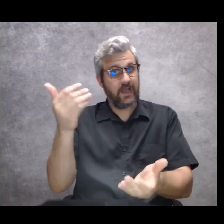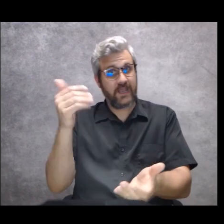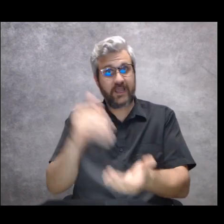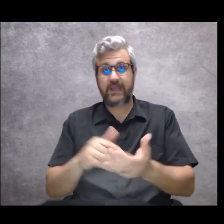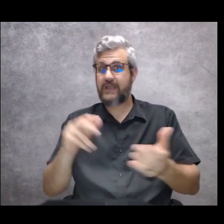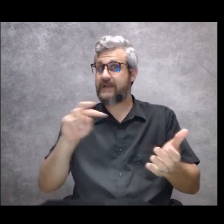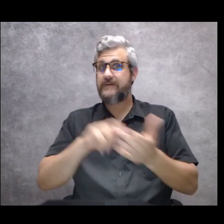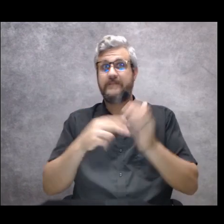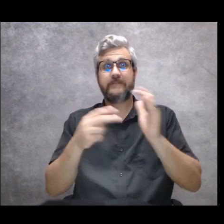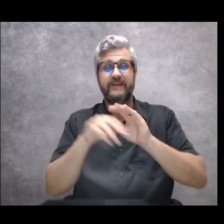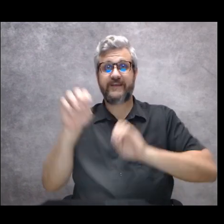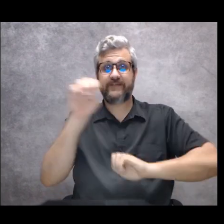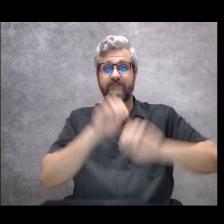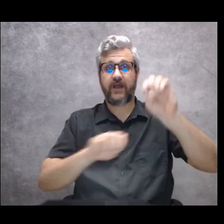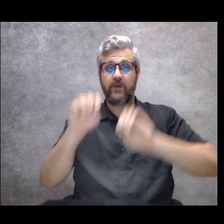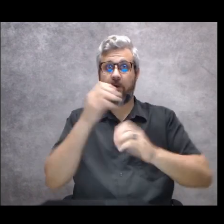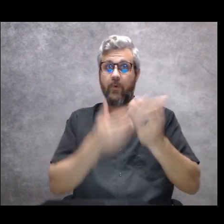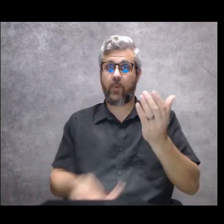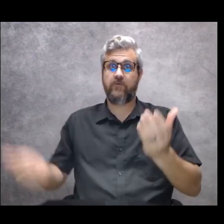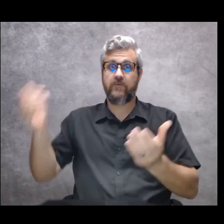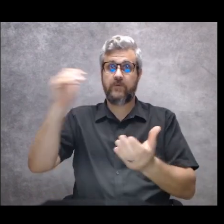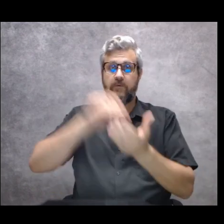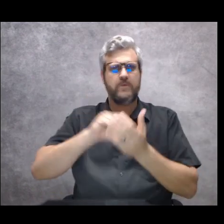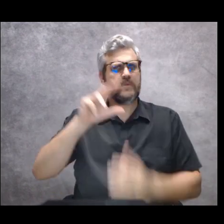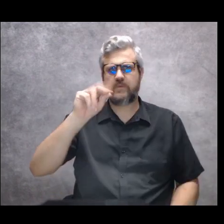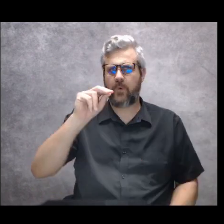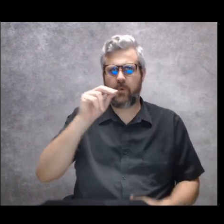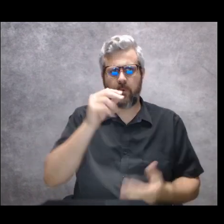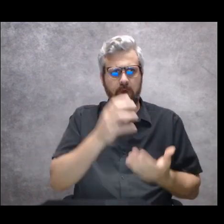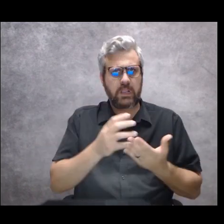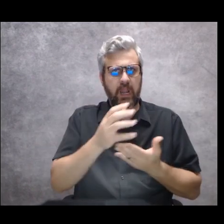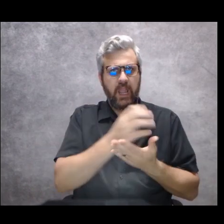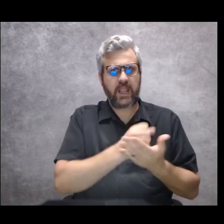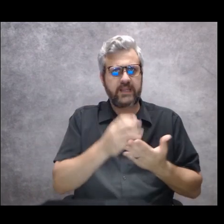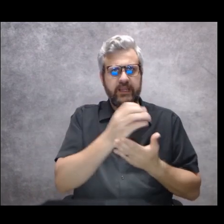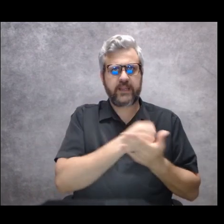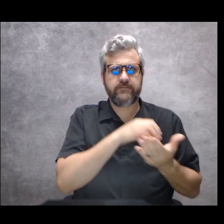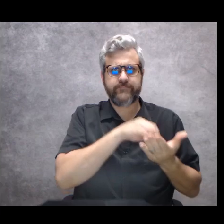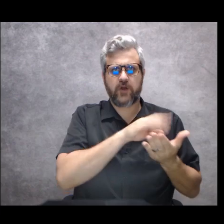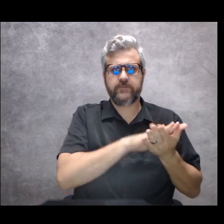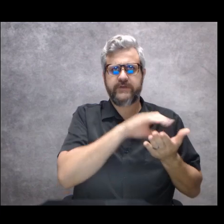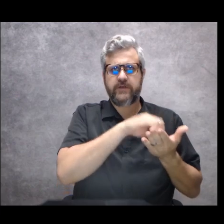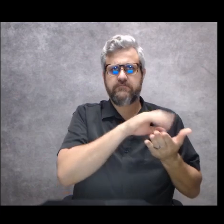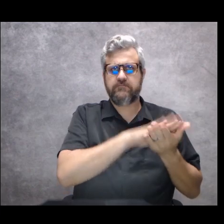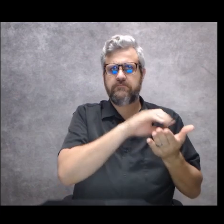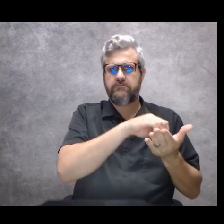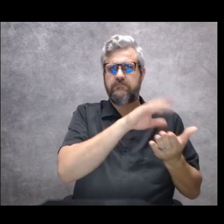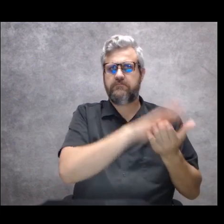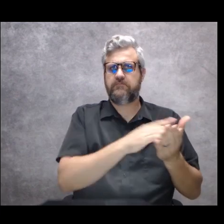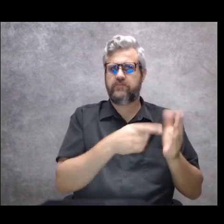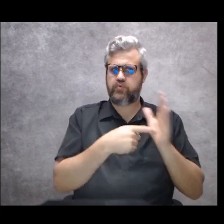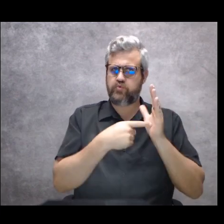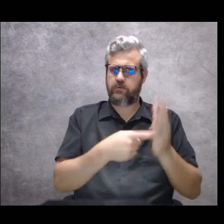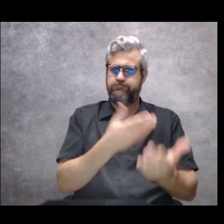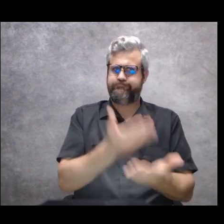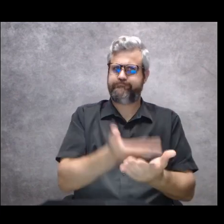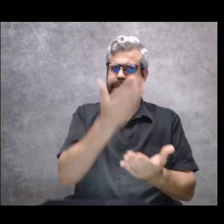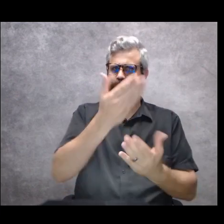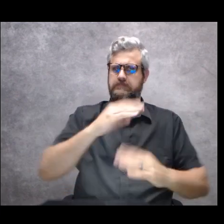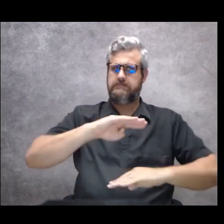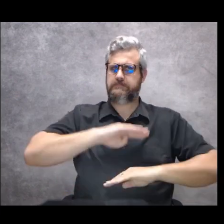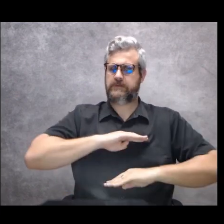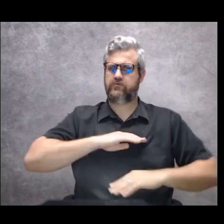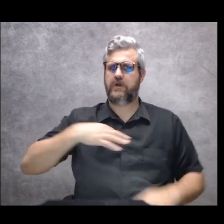student. We are just collecting documentation to show the student met eligibility.